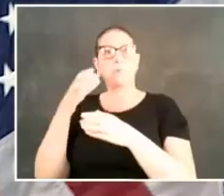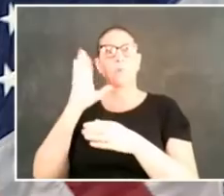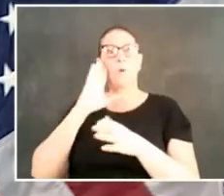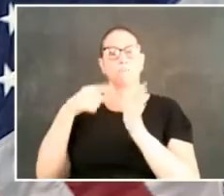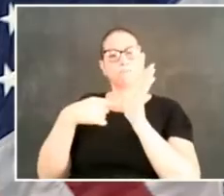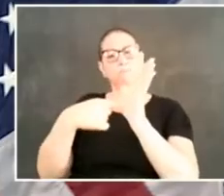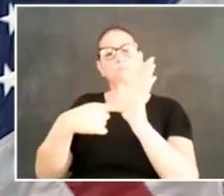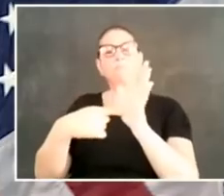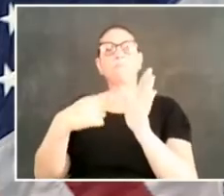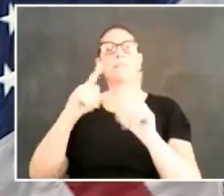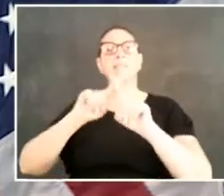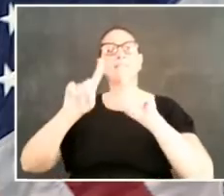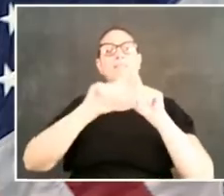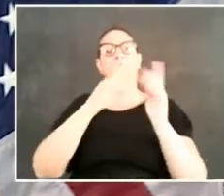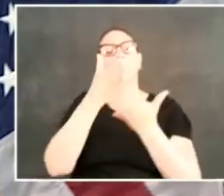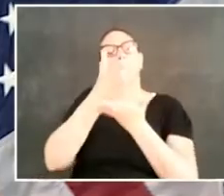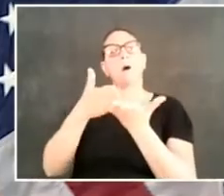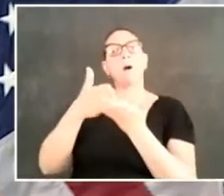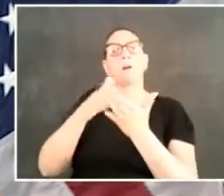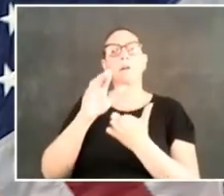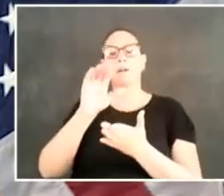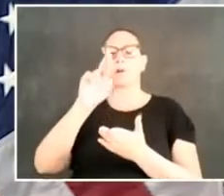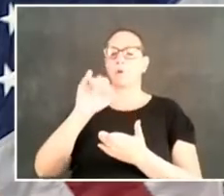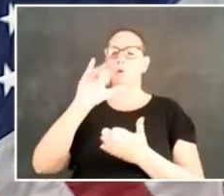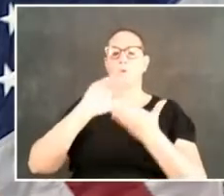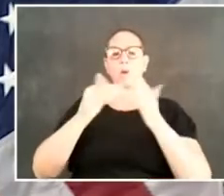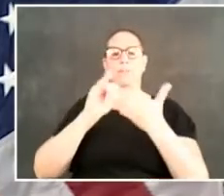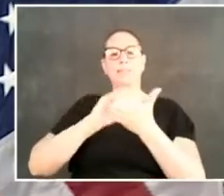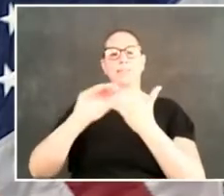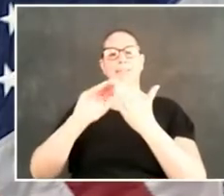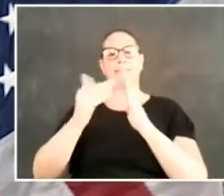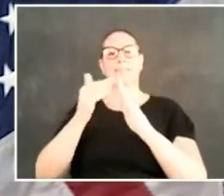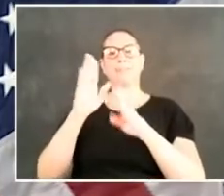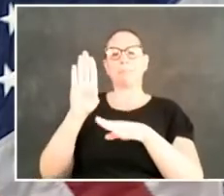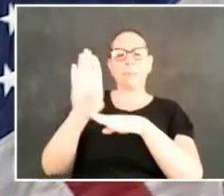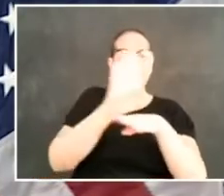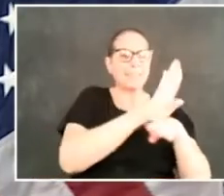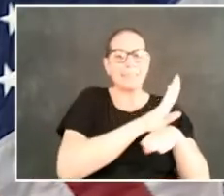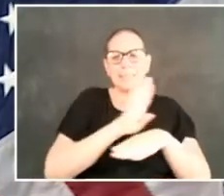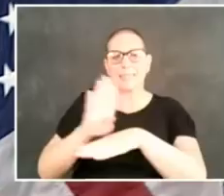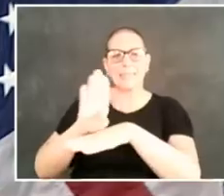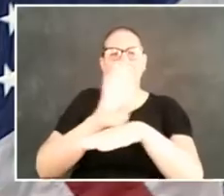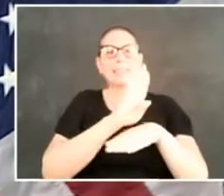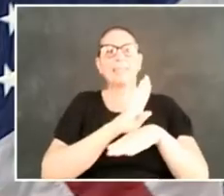New York City in the sense of different industries, different key elements of life in the city.